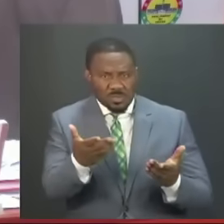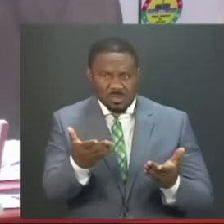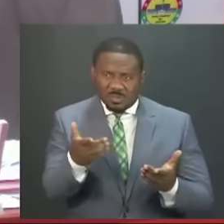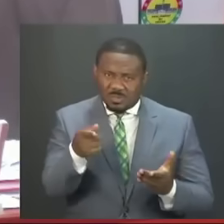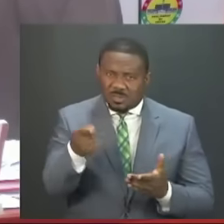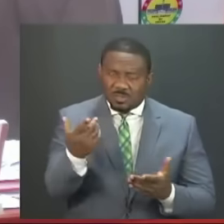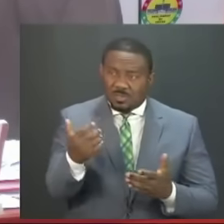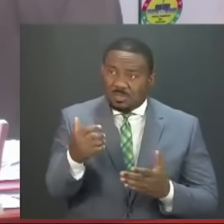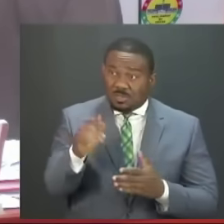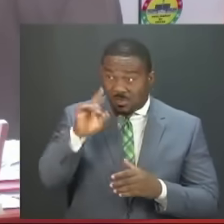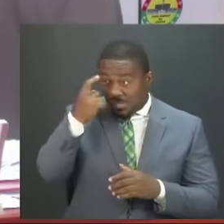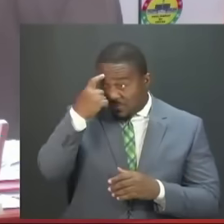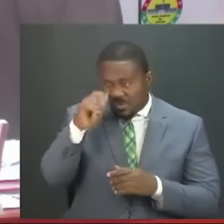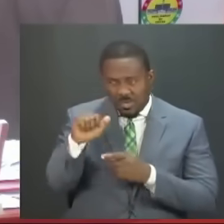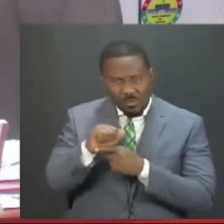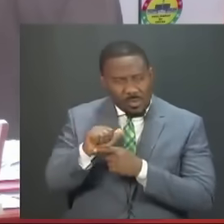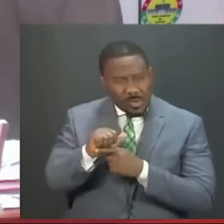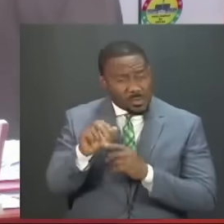practice issue,